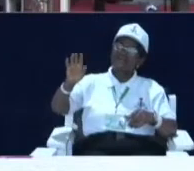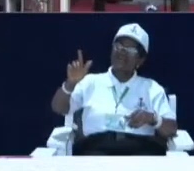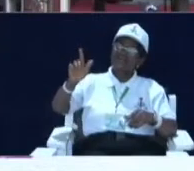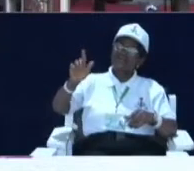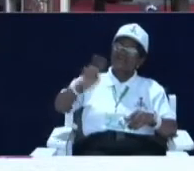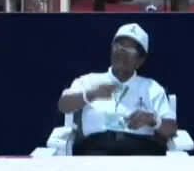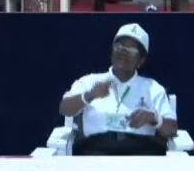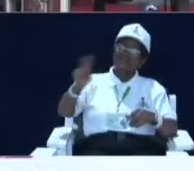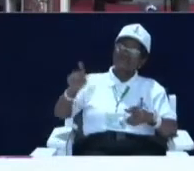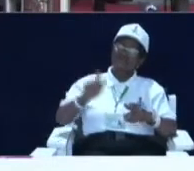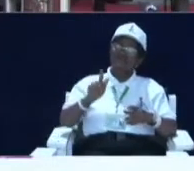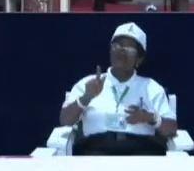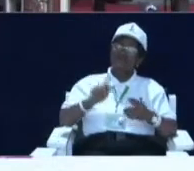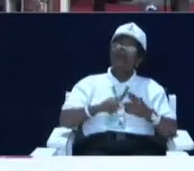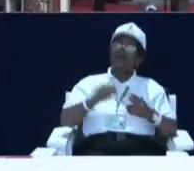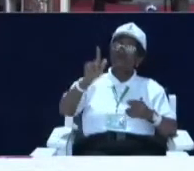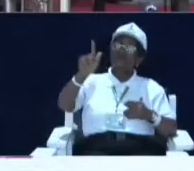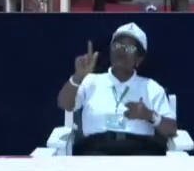to